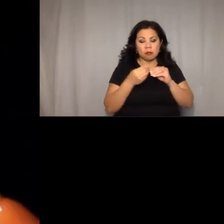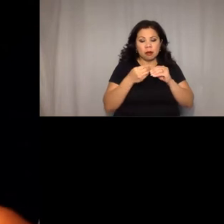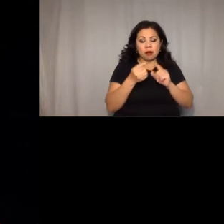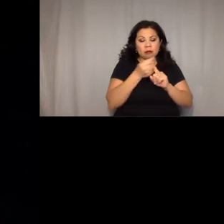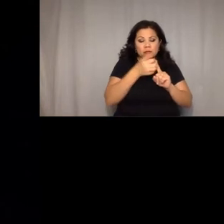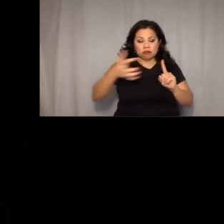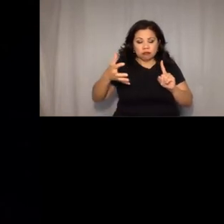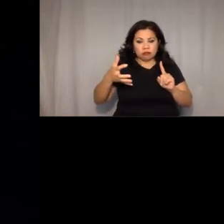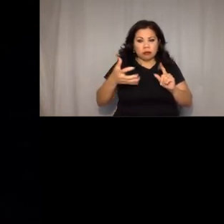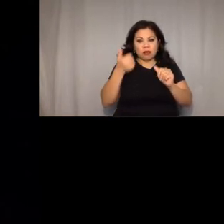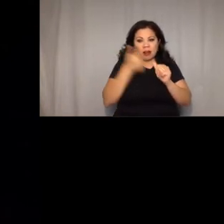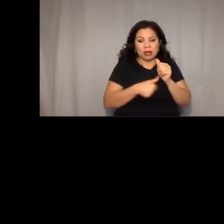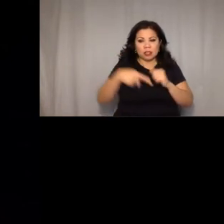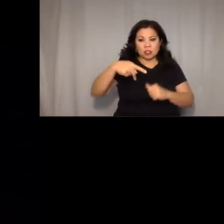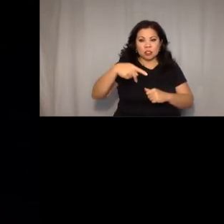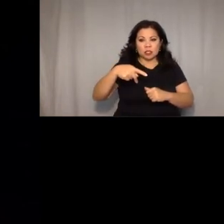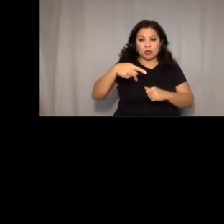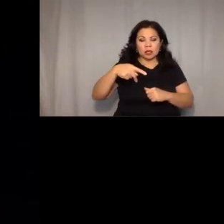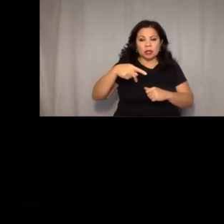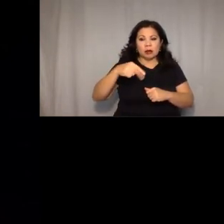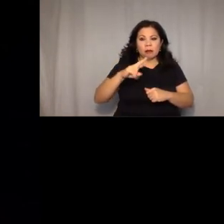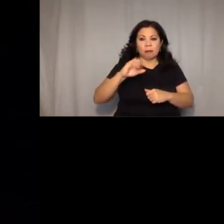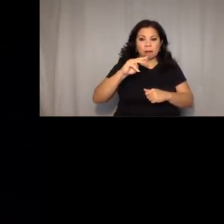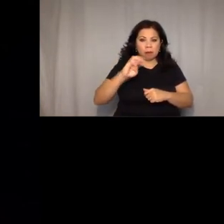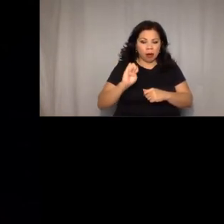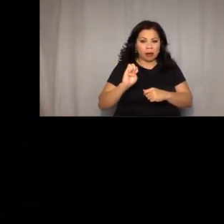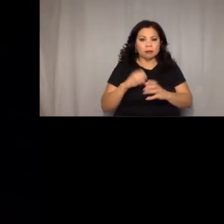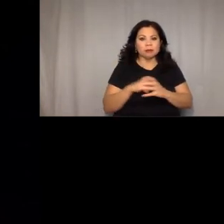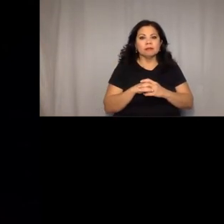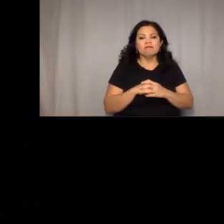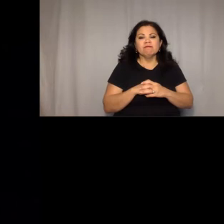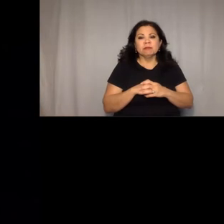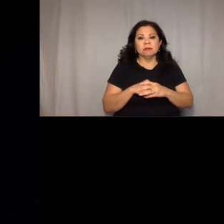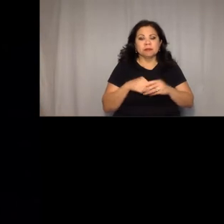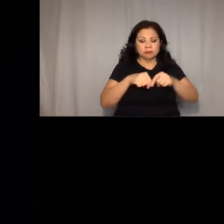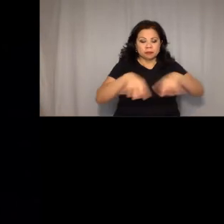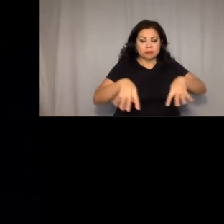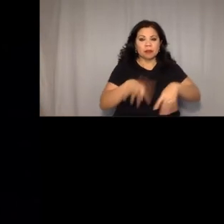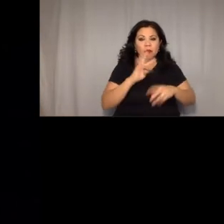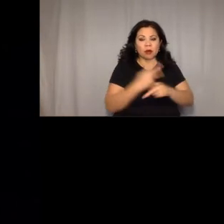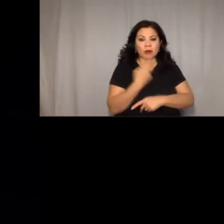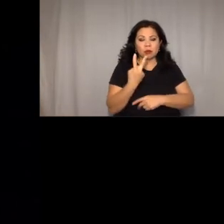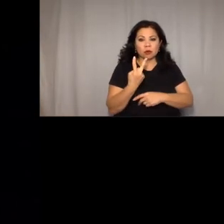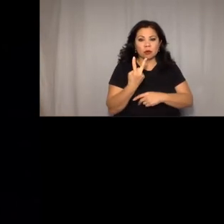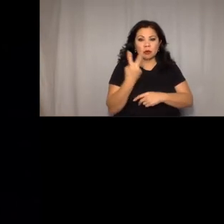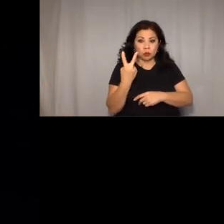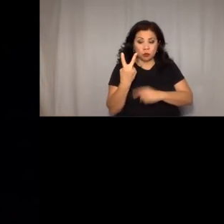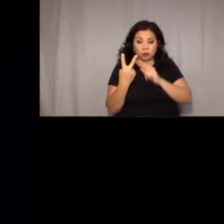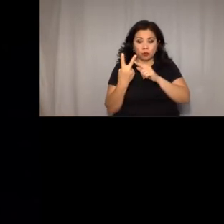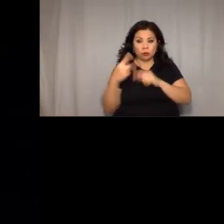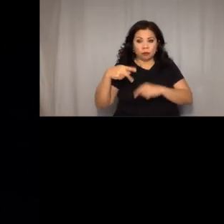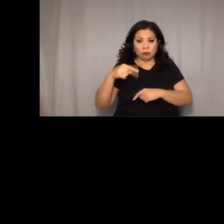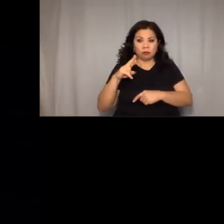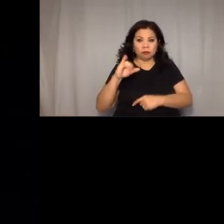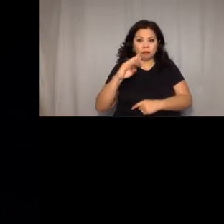for 8, let me just do my little prime tree just to make sure. 4 times 2, 2 is prime. 4